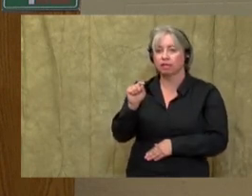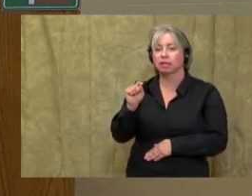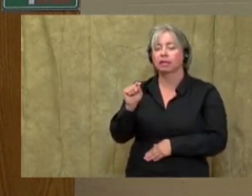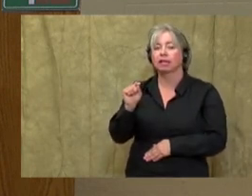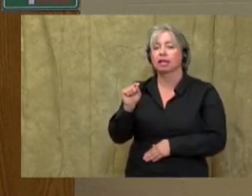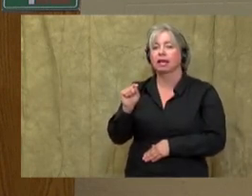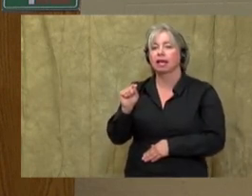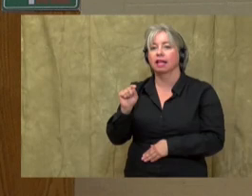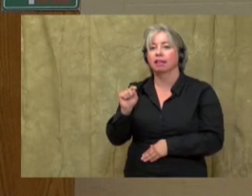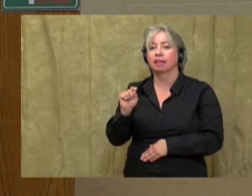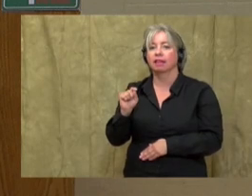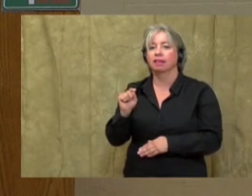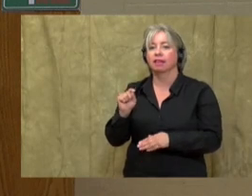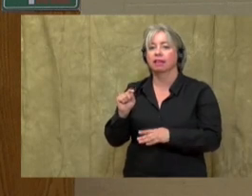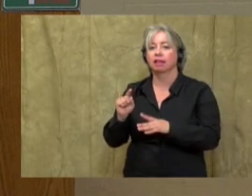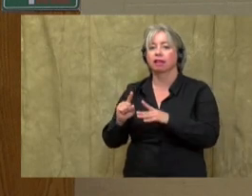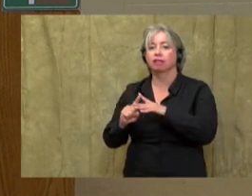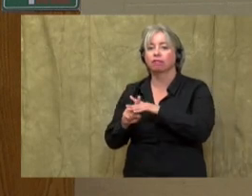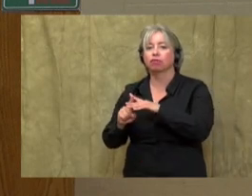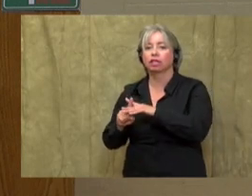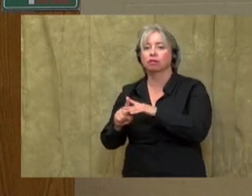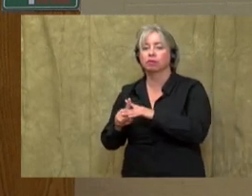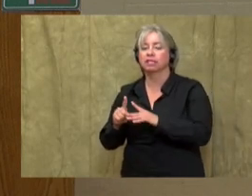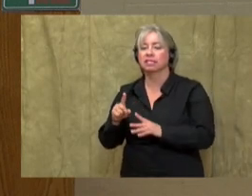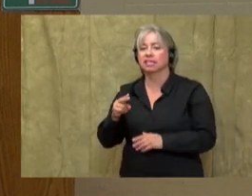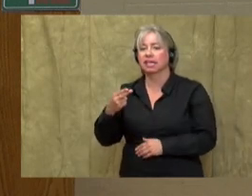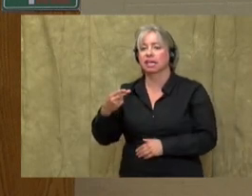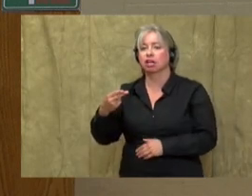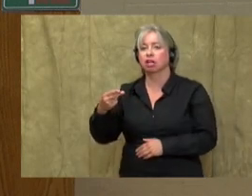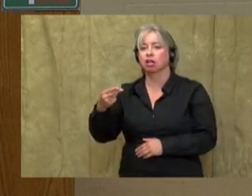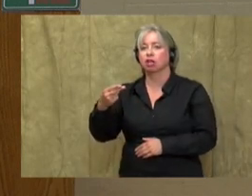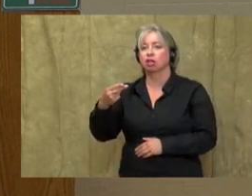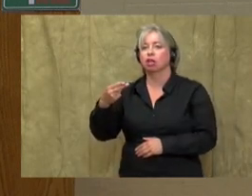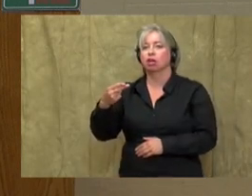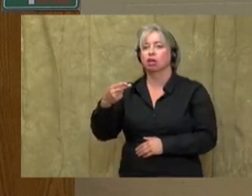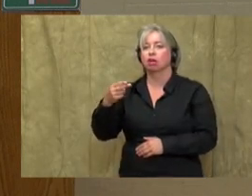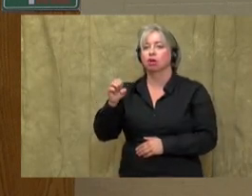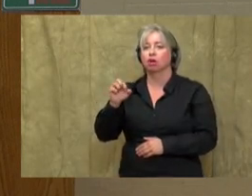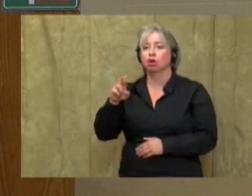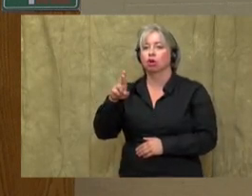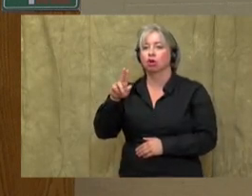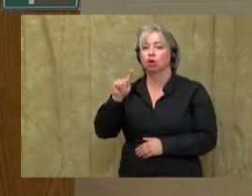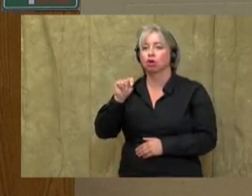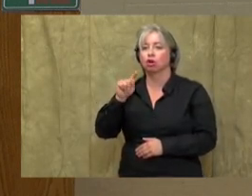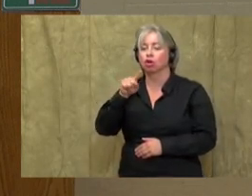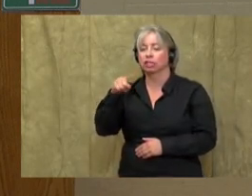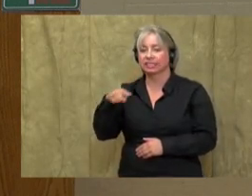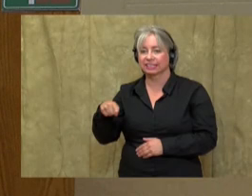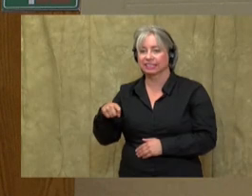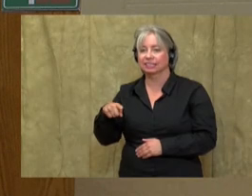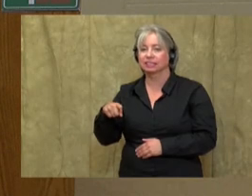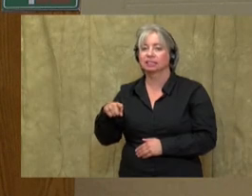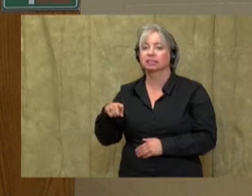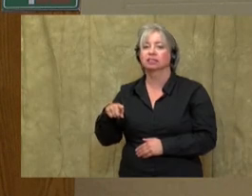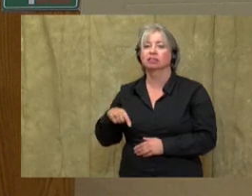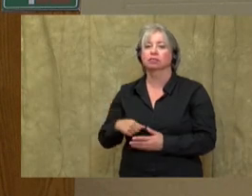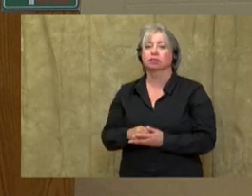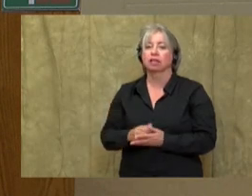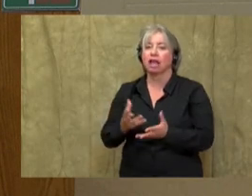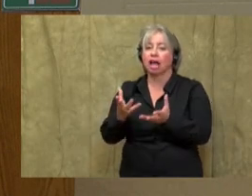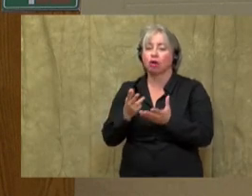hertz. So what I'm going to do is I'm going to turn the lights off on the background of our gizmo, because what I want you to see is